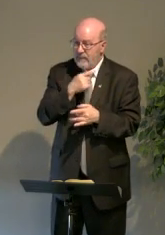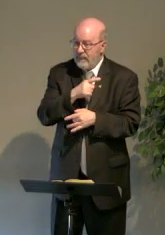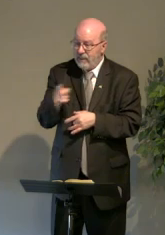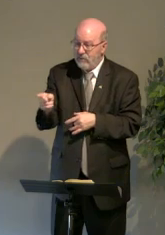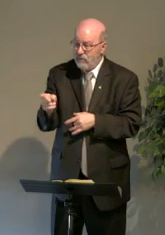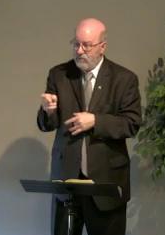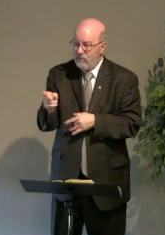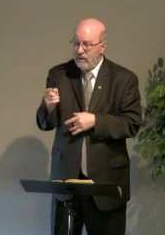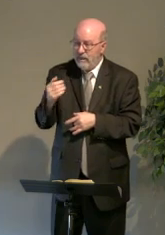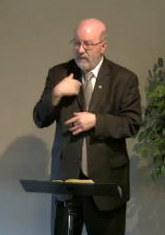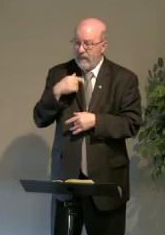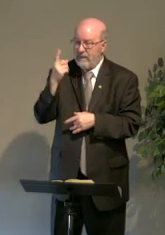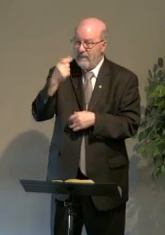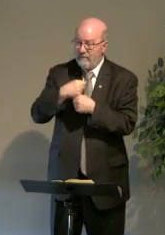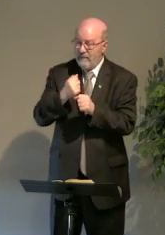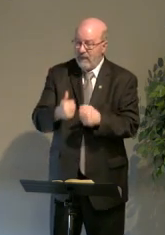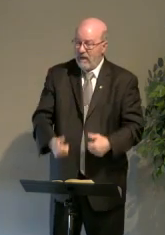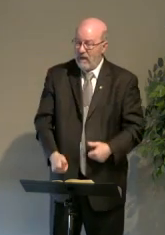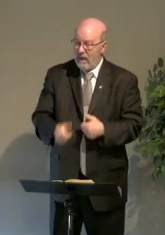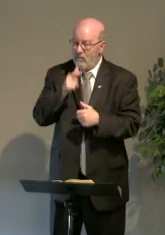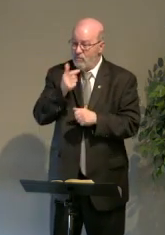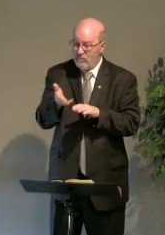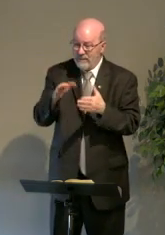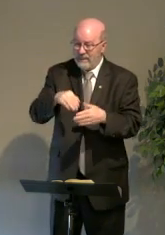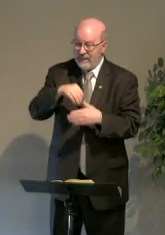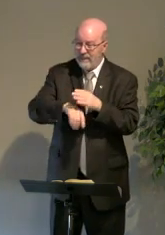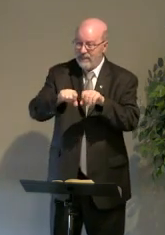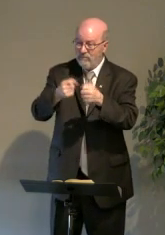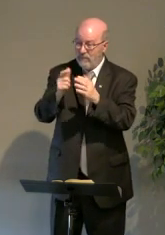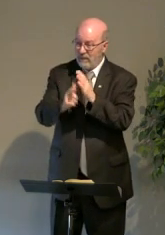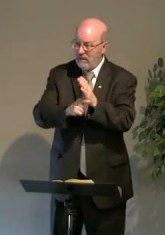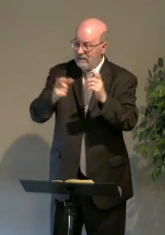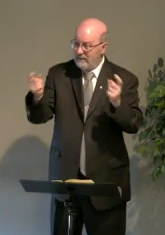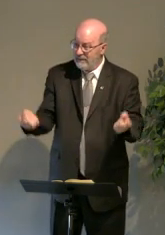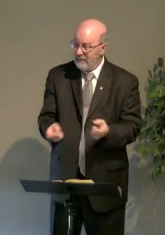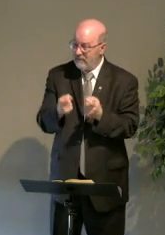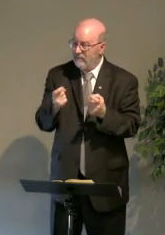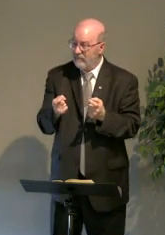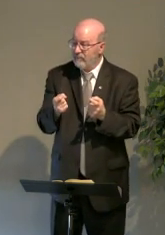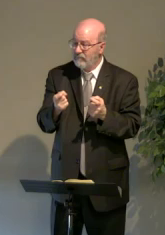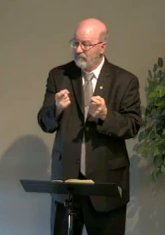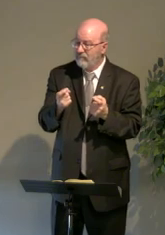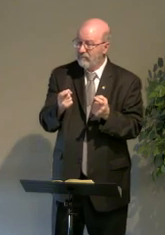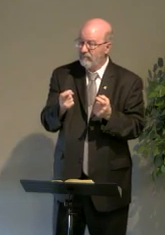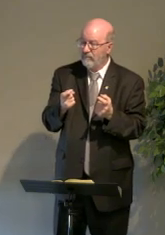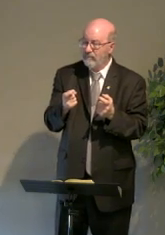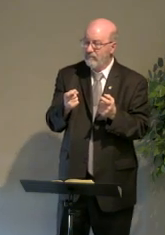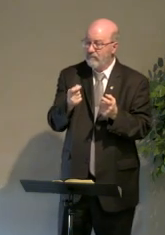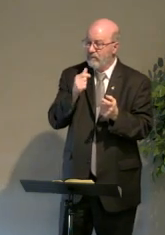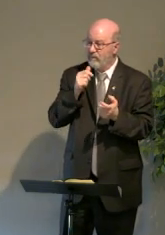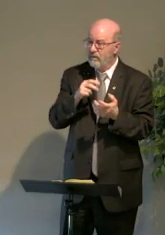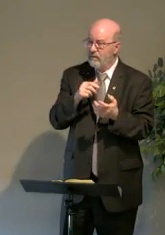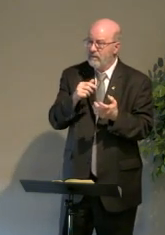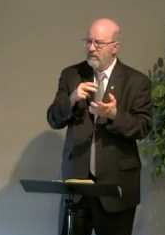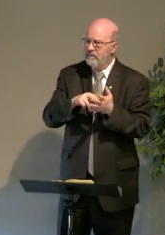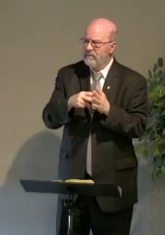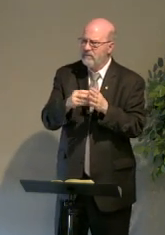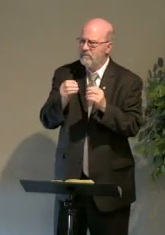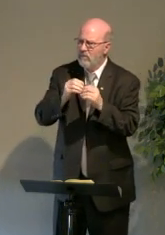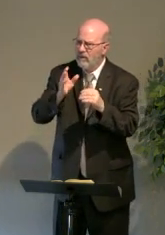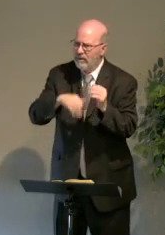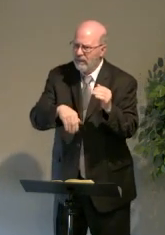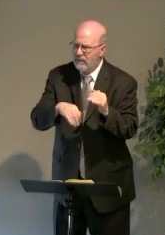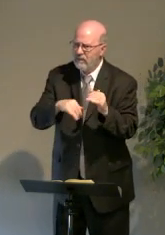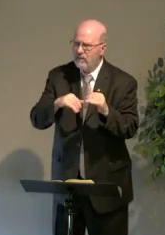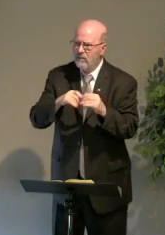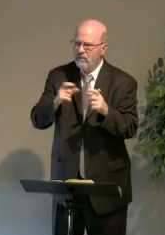you hath he quickened who were dead in your trespasses and sins. That does not mean, or means more than